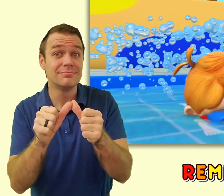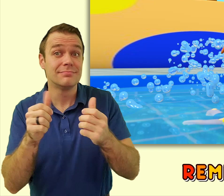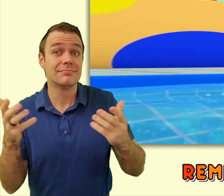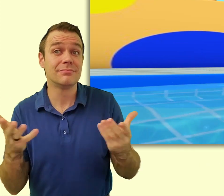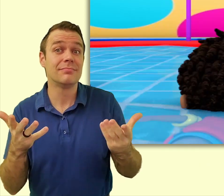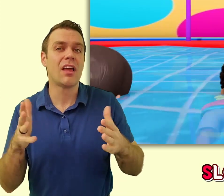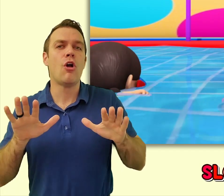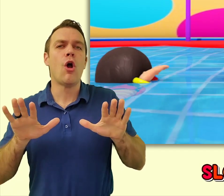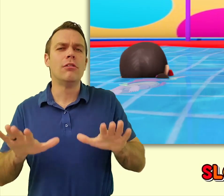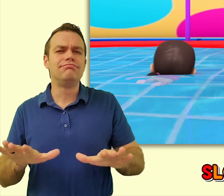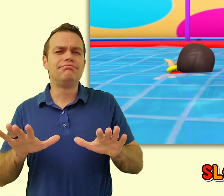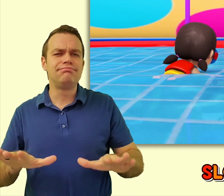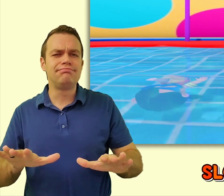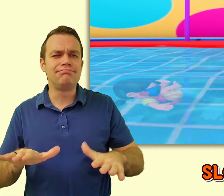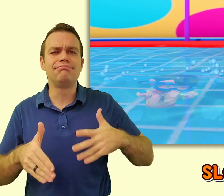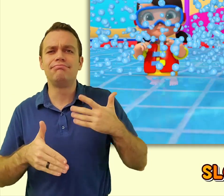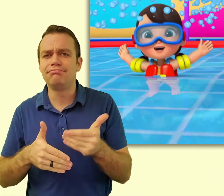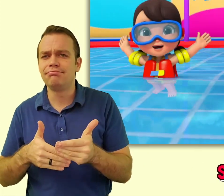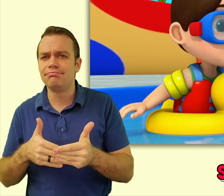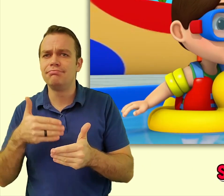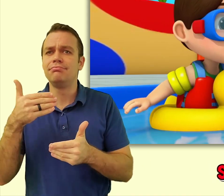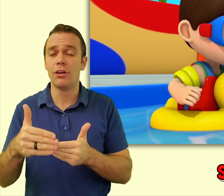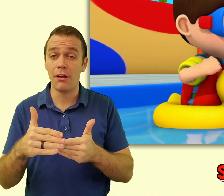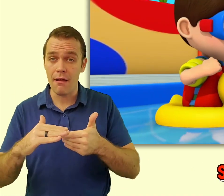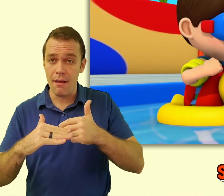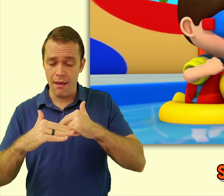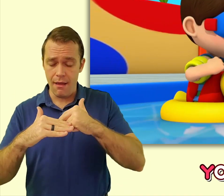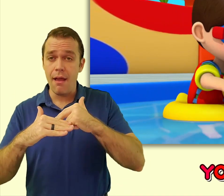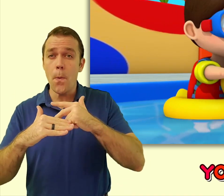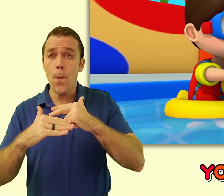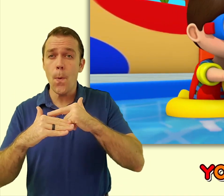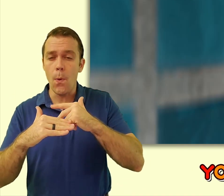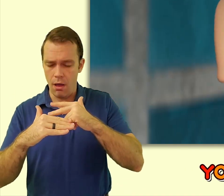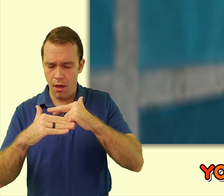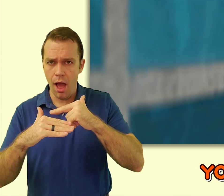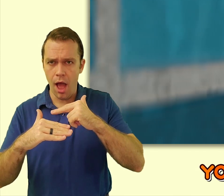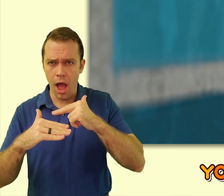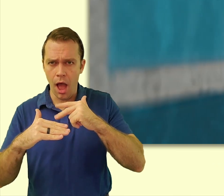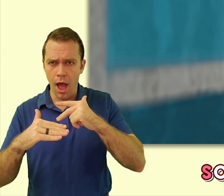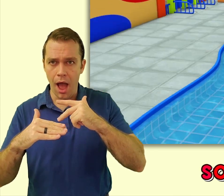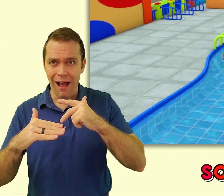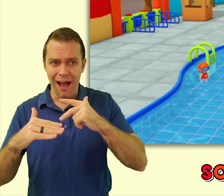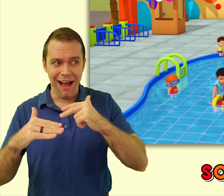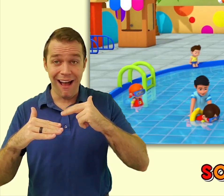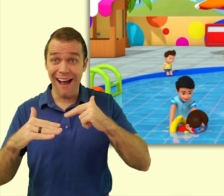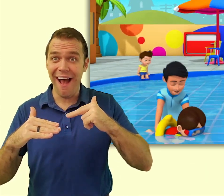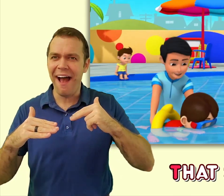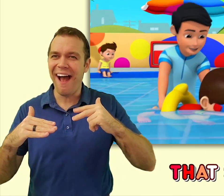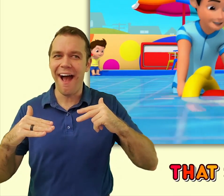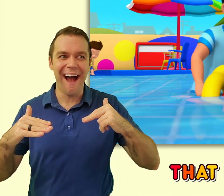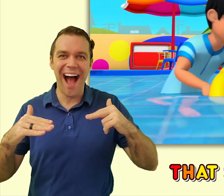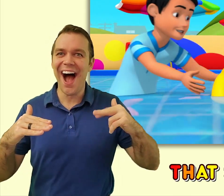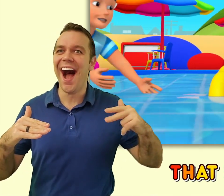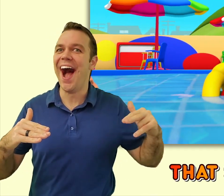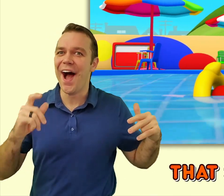Remember to take it slow. Start to kick your little feet. Soon you'll see